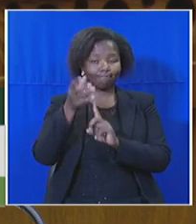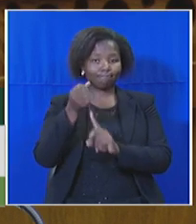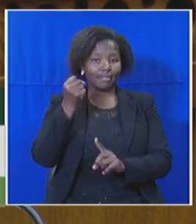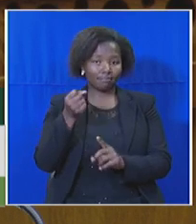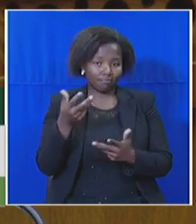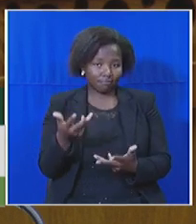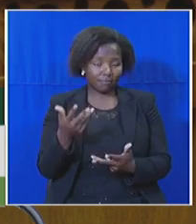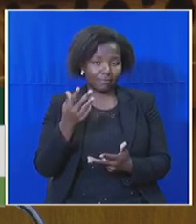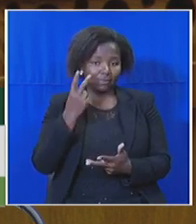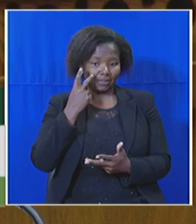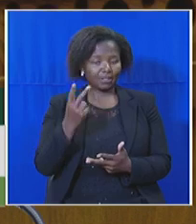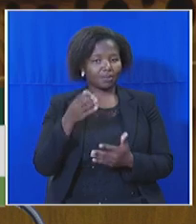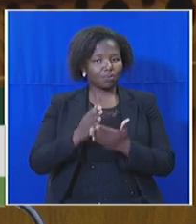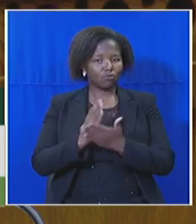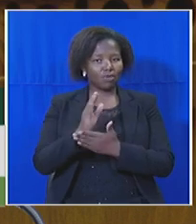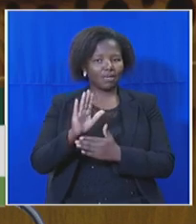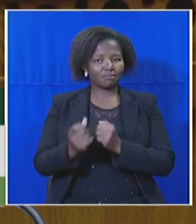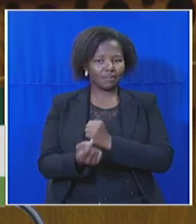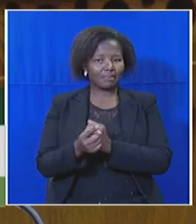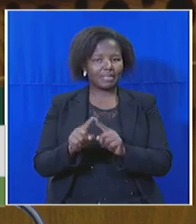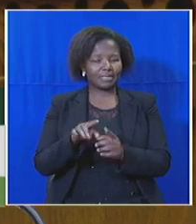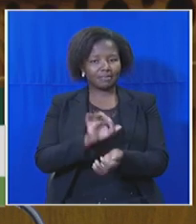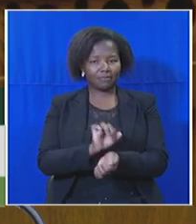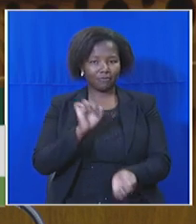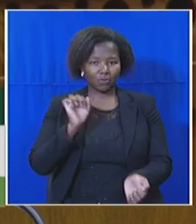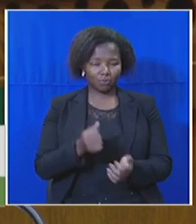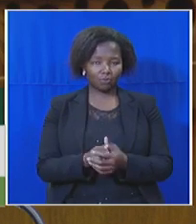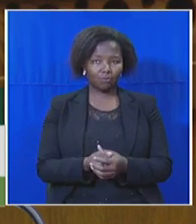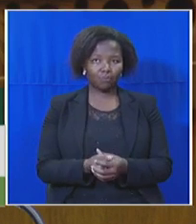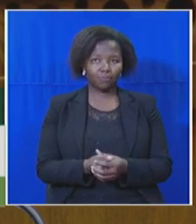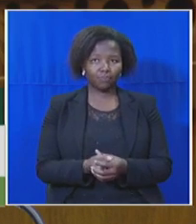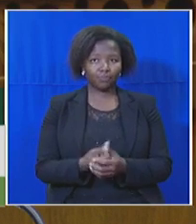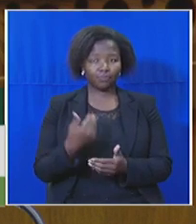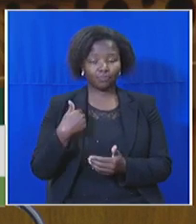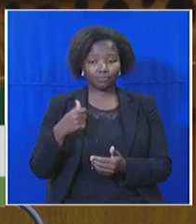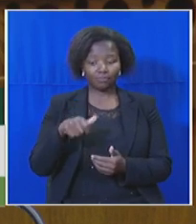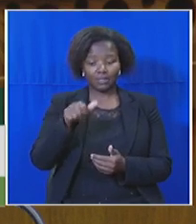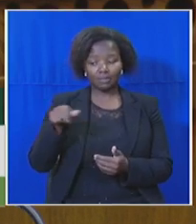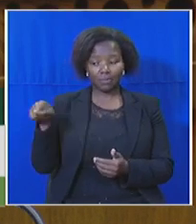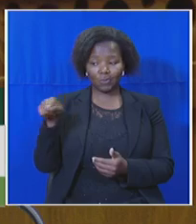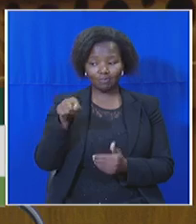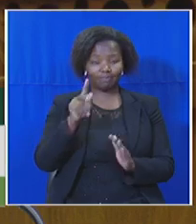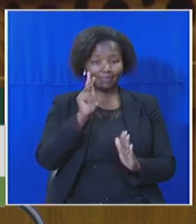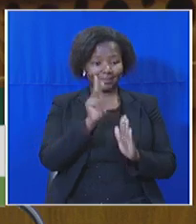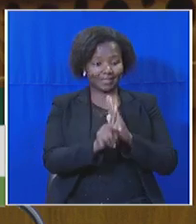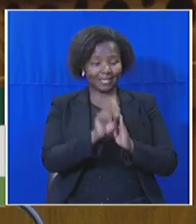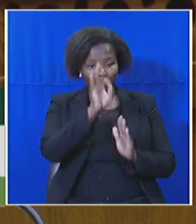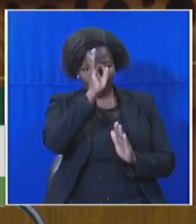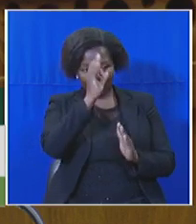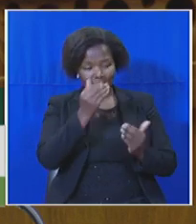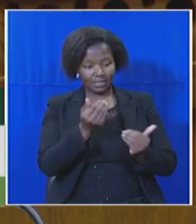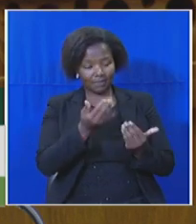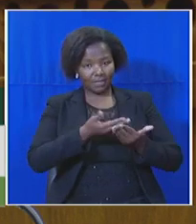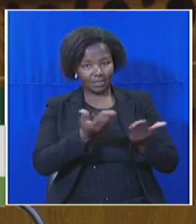our people's rights and freedoms. The murderers who kill members of our police service, as well as members